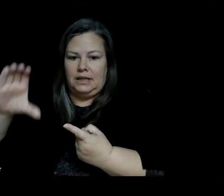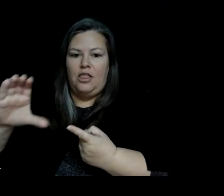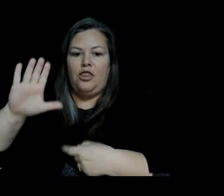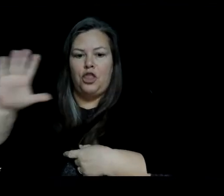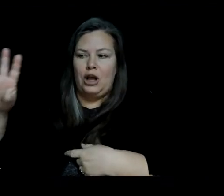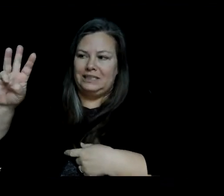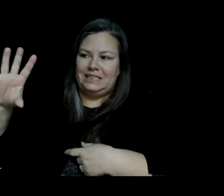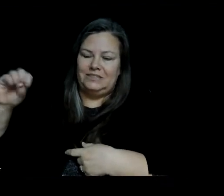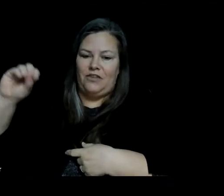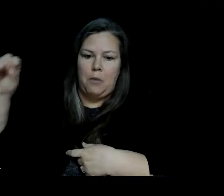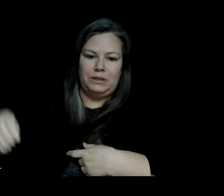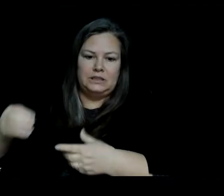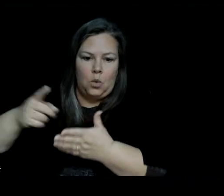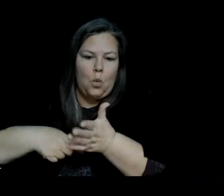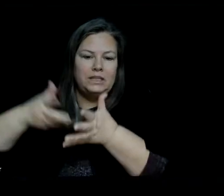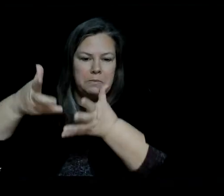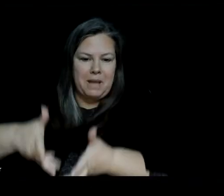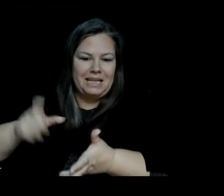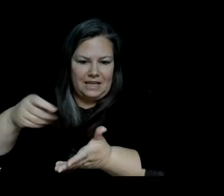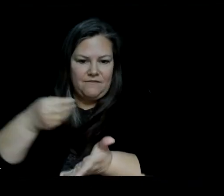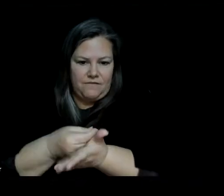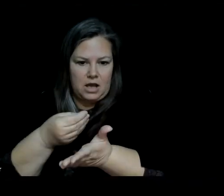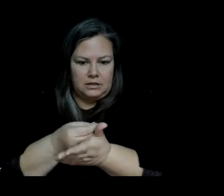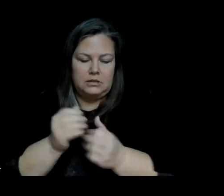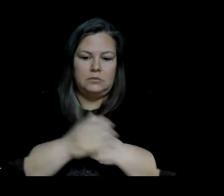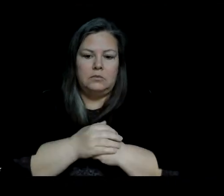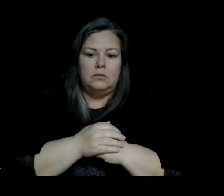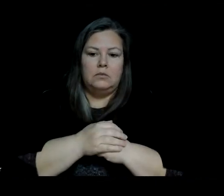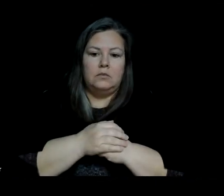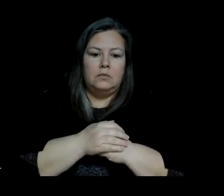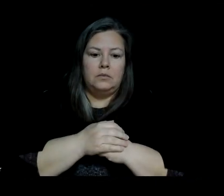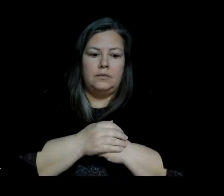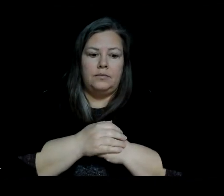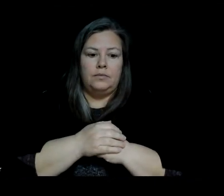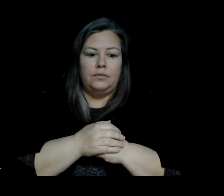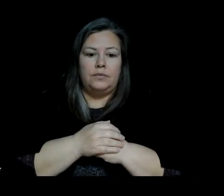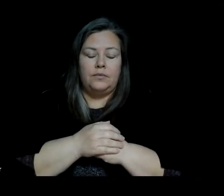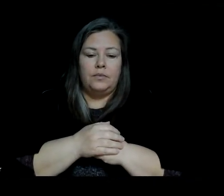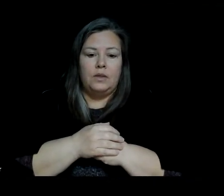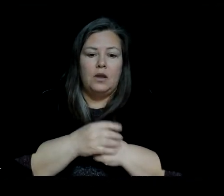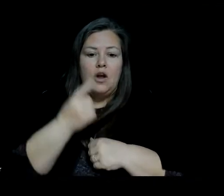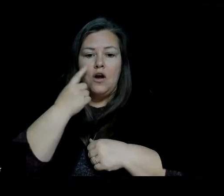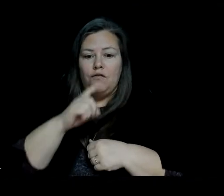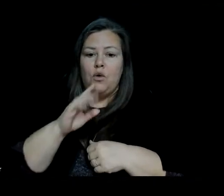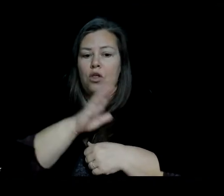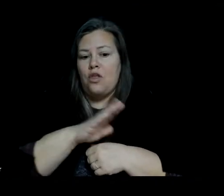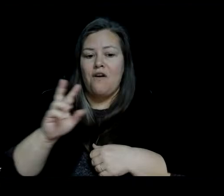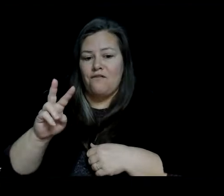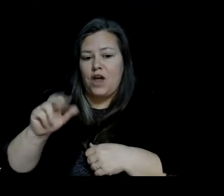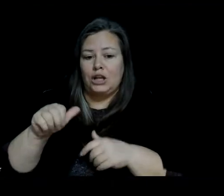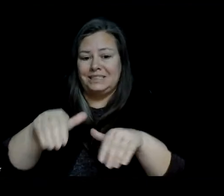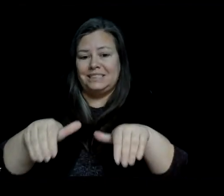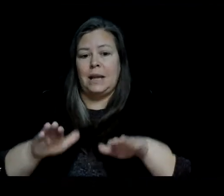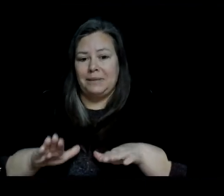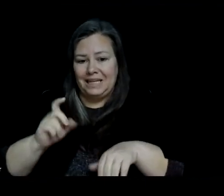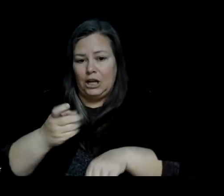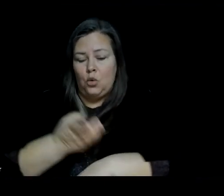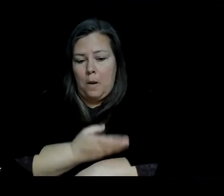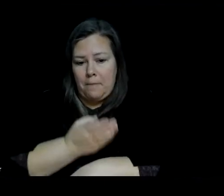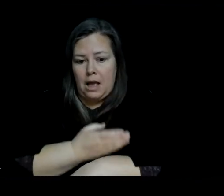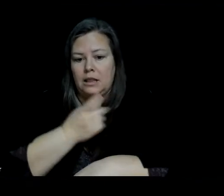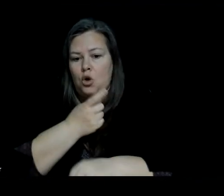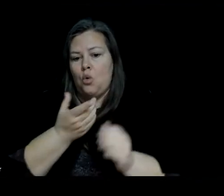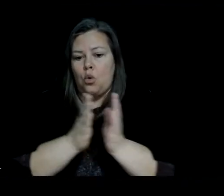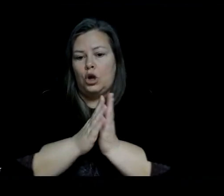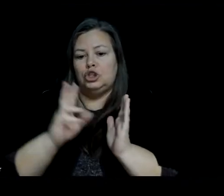in remaining funds. Item 4 concerns state veterans cemeteries capital improvements. The request includes